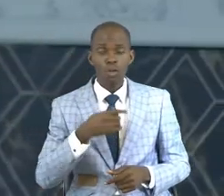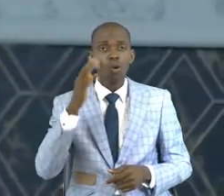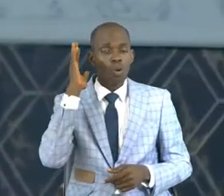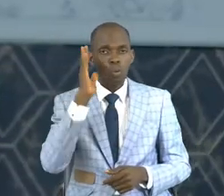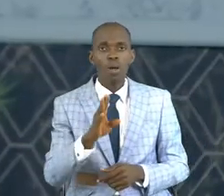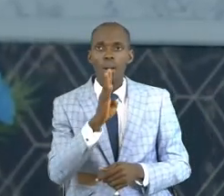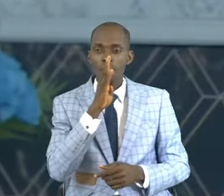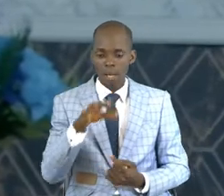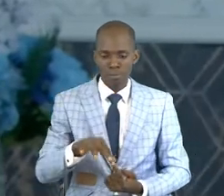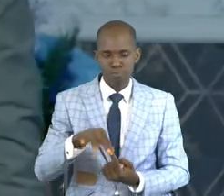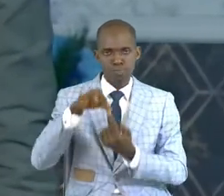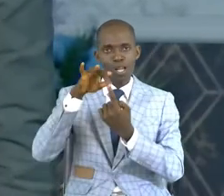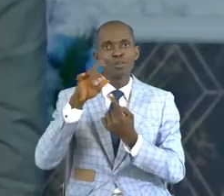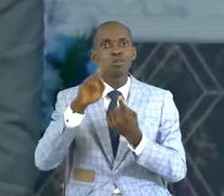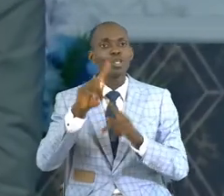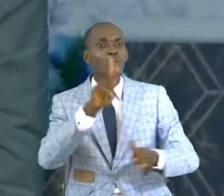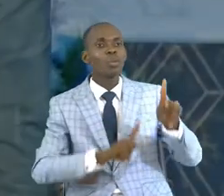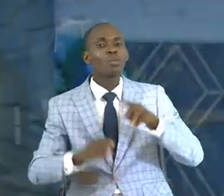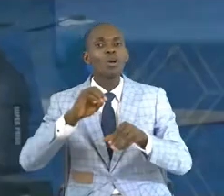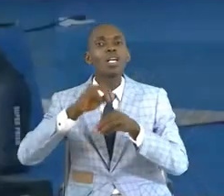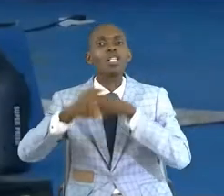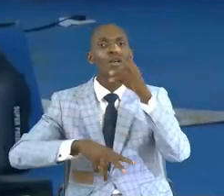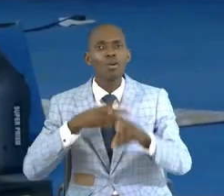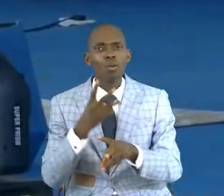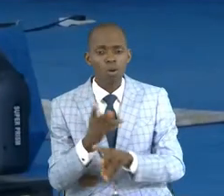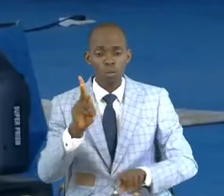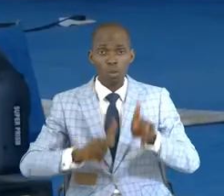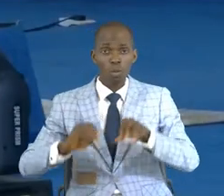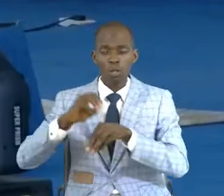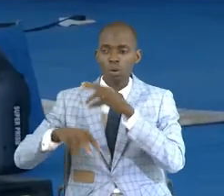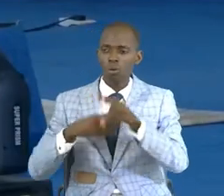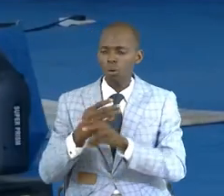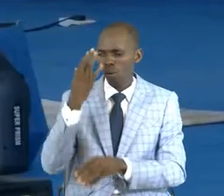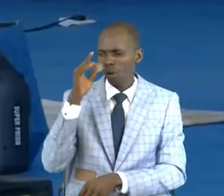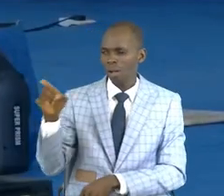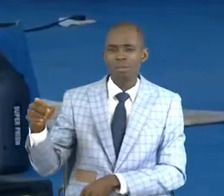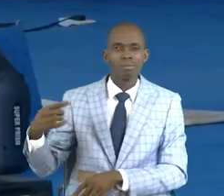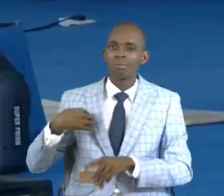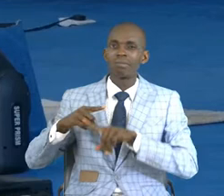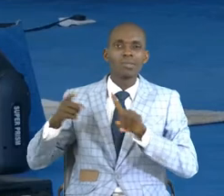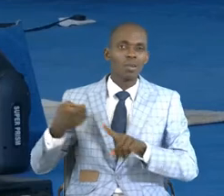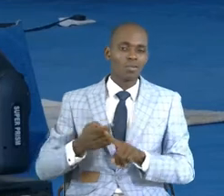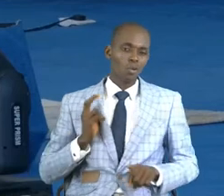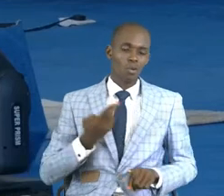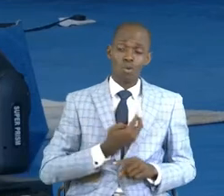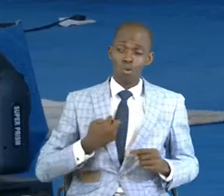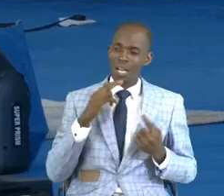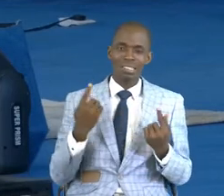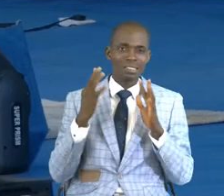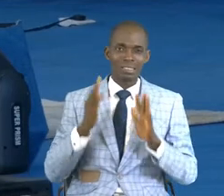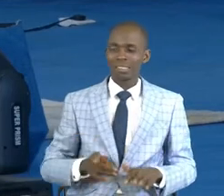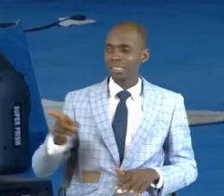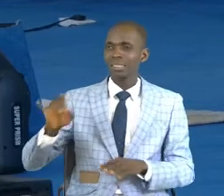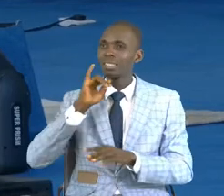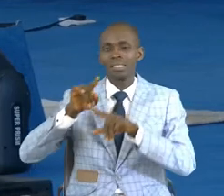the people of the world. They will know he's not our kind. He's not in a society, and he